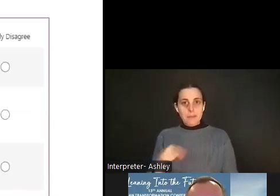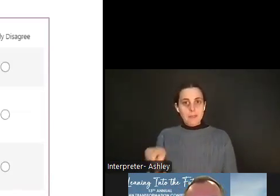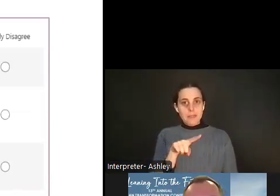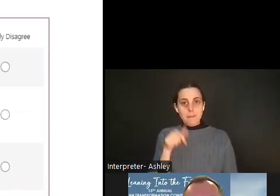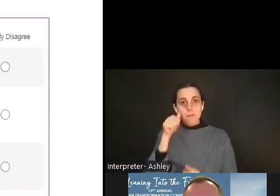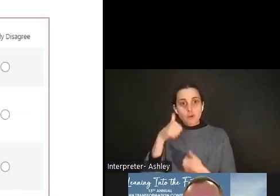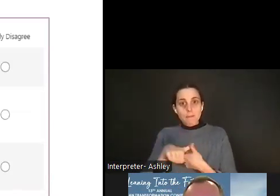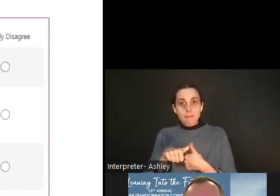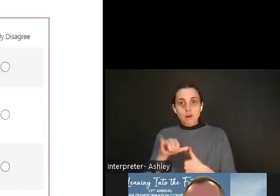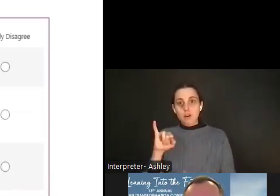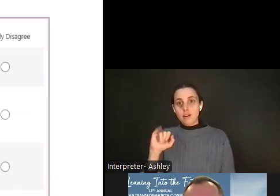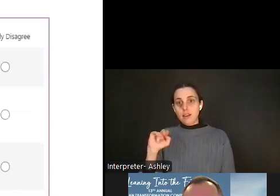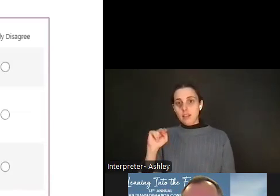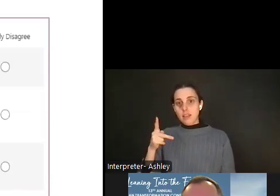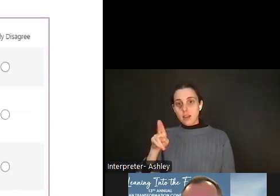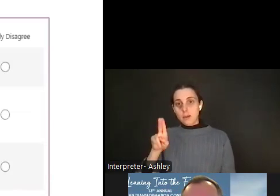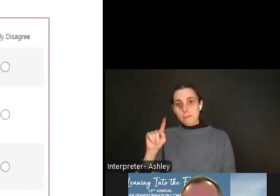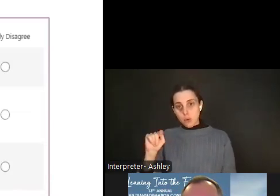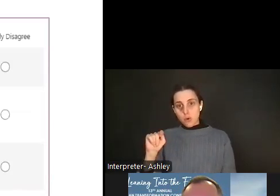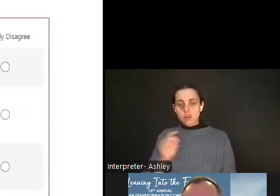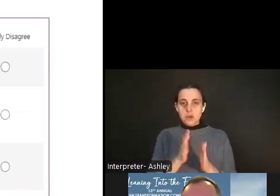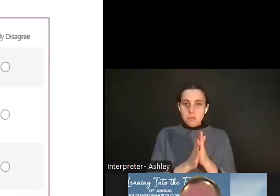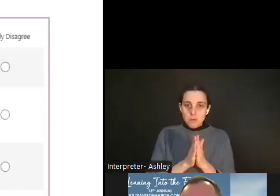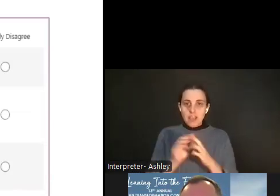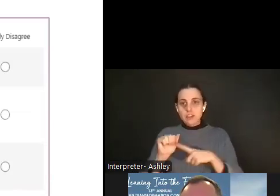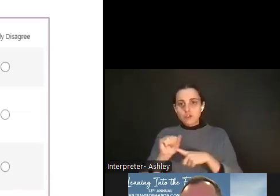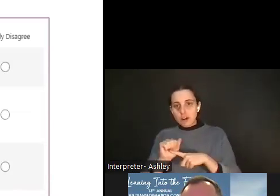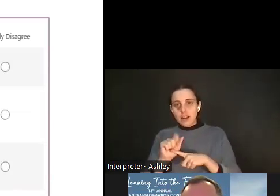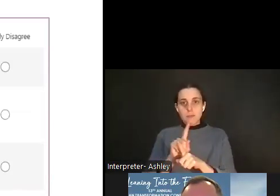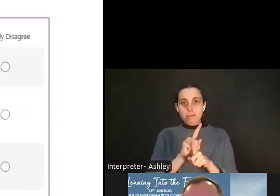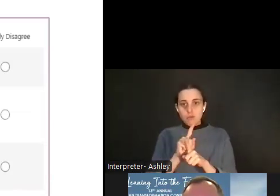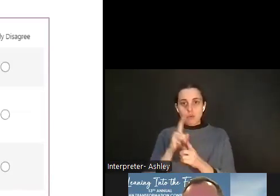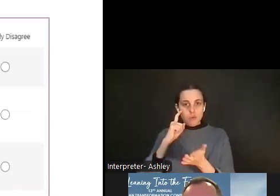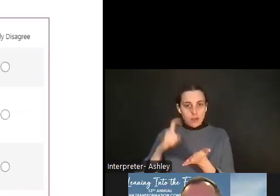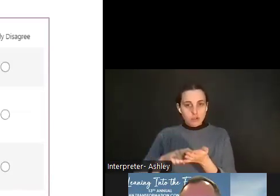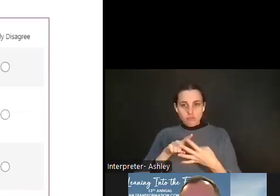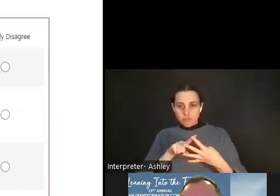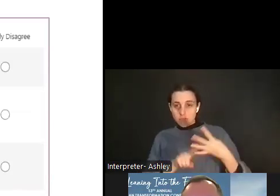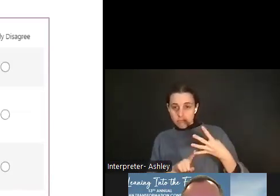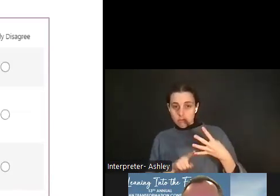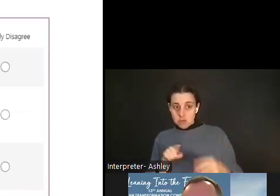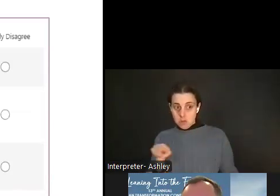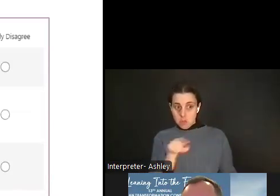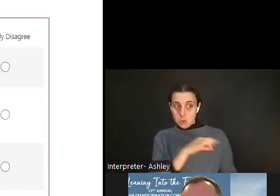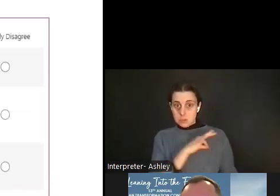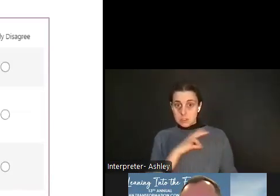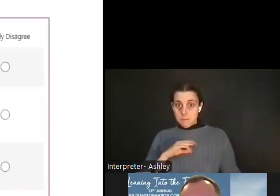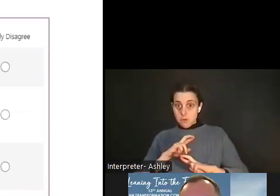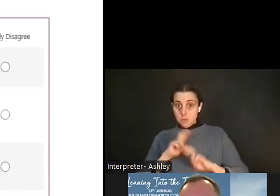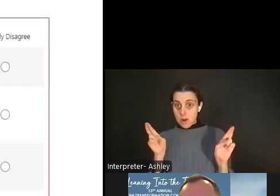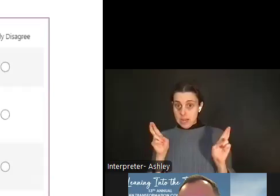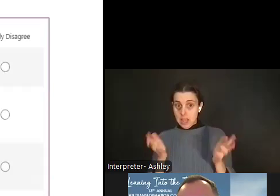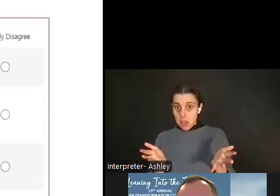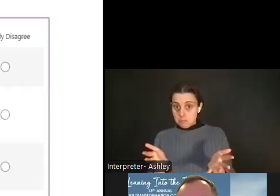mentor, and motivate and recognition, how ready they are. So again, we have the scale